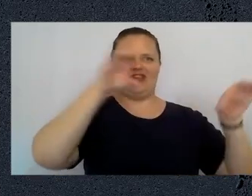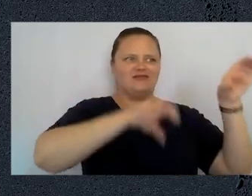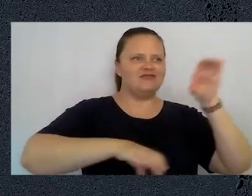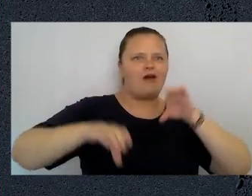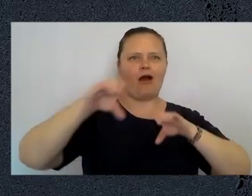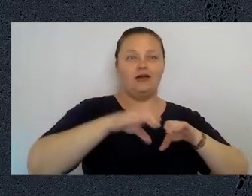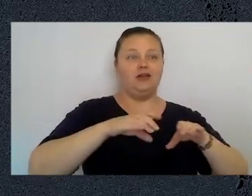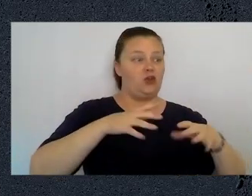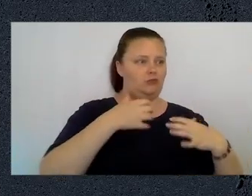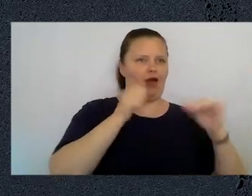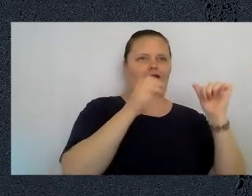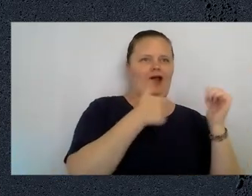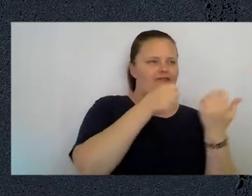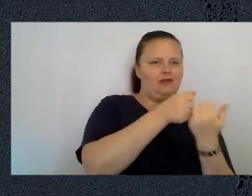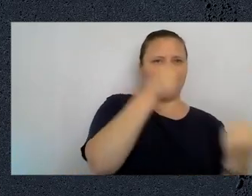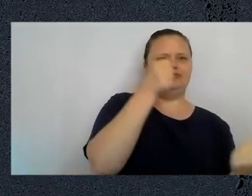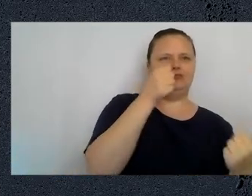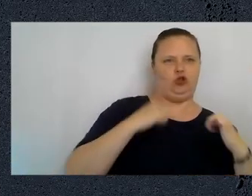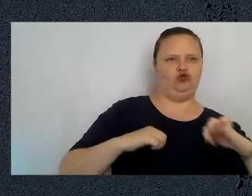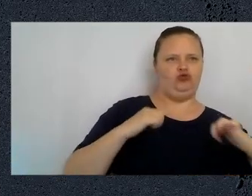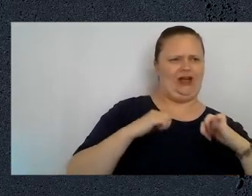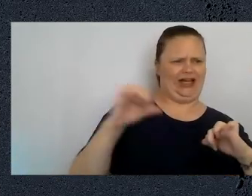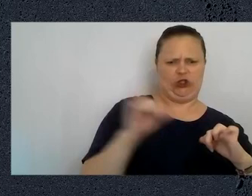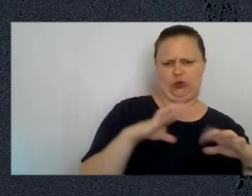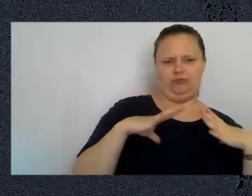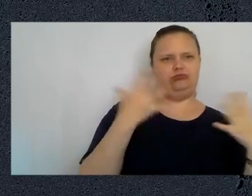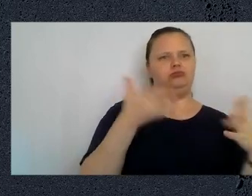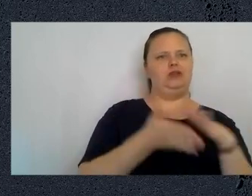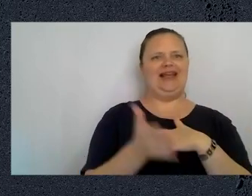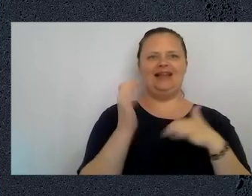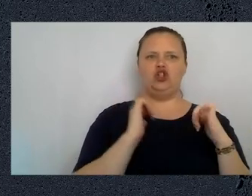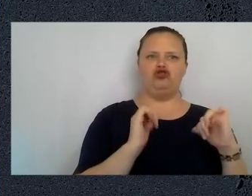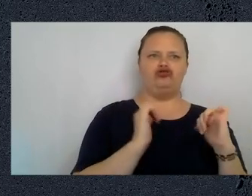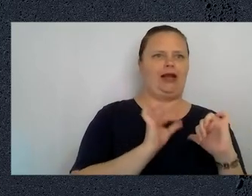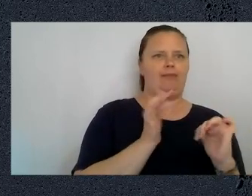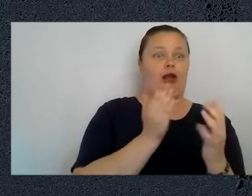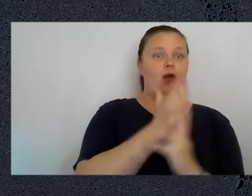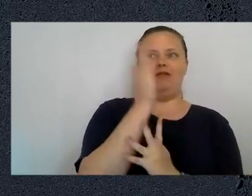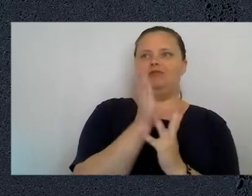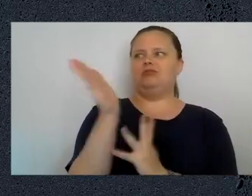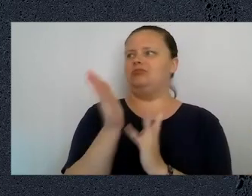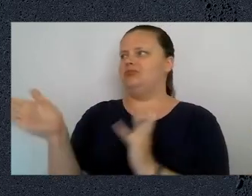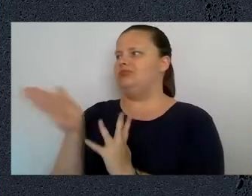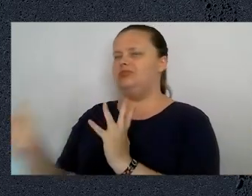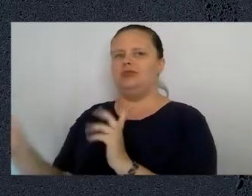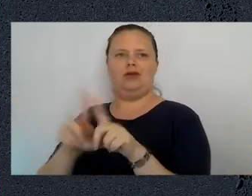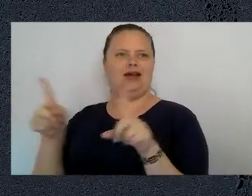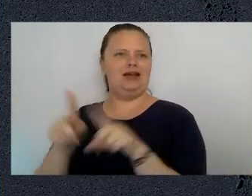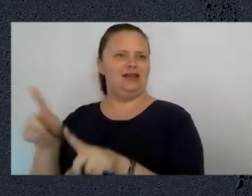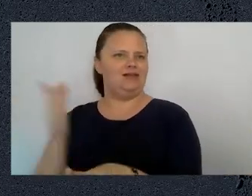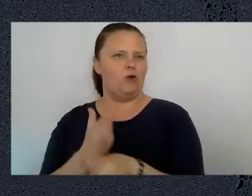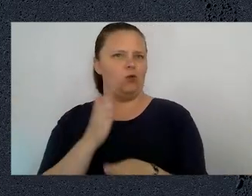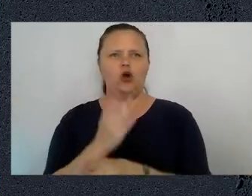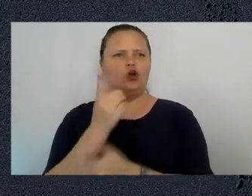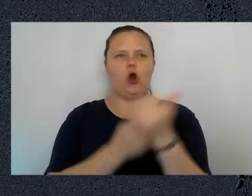scientific training, actually it should be kind of implicit in that training that you might lead many different lives, and it might not just be going into a lab,